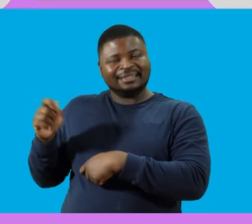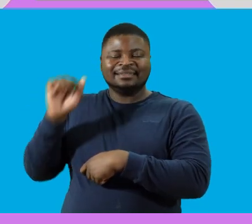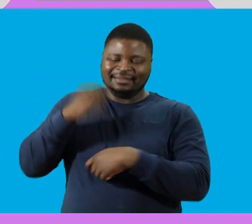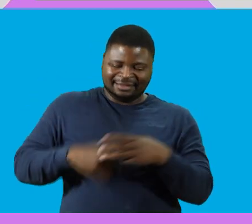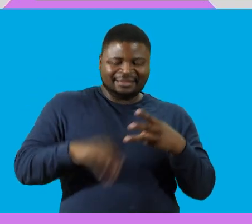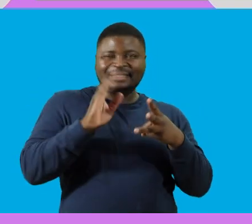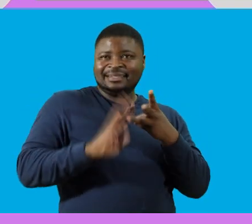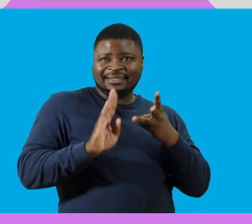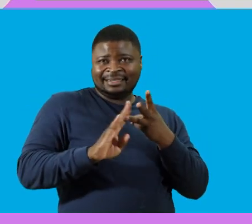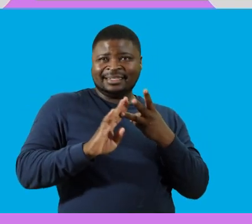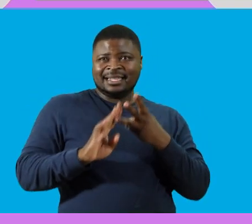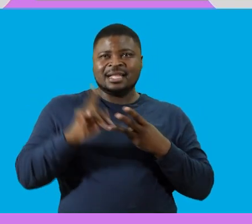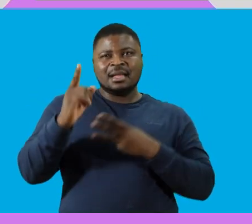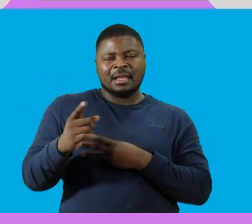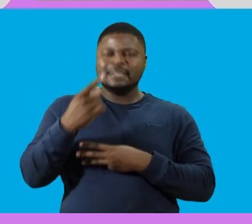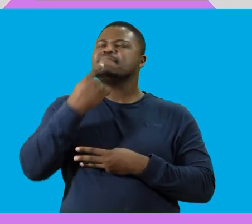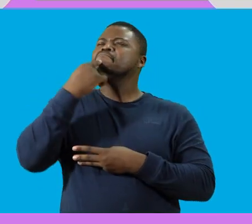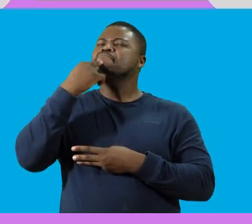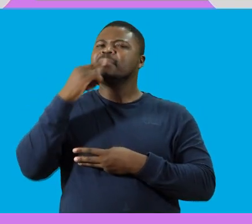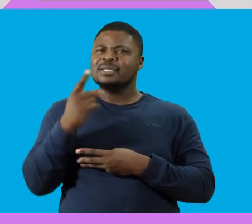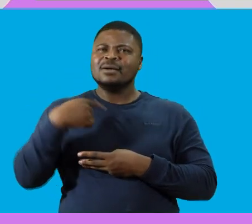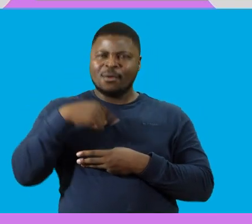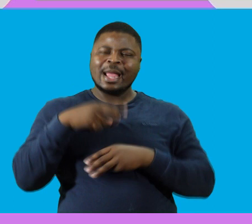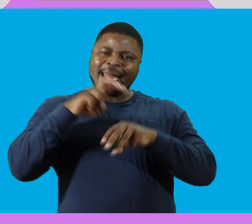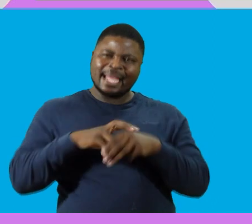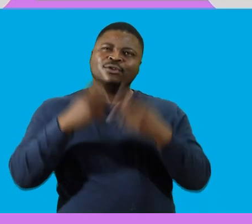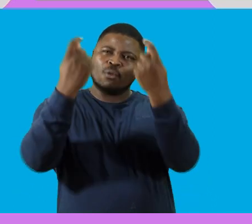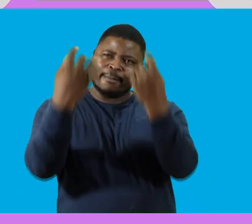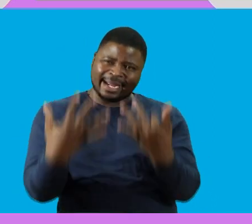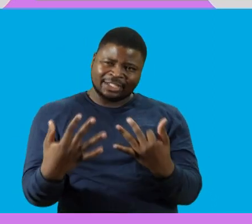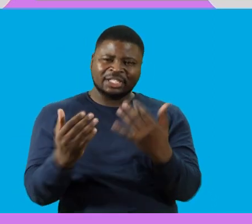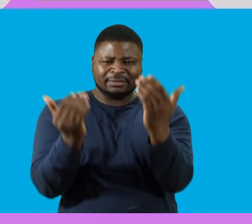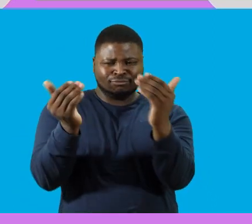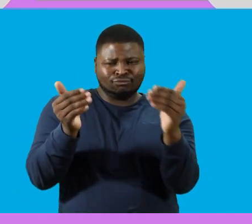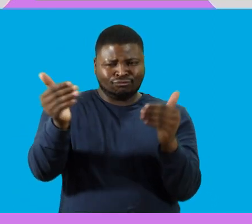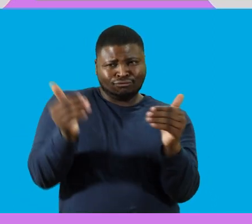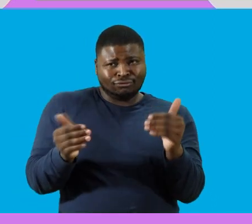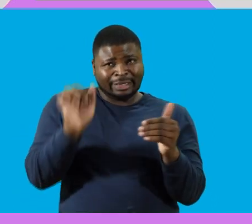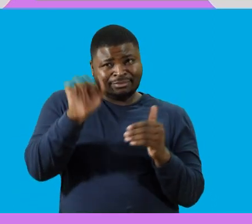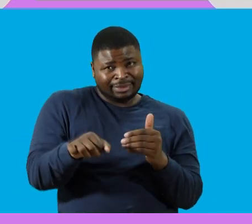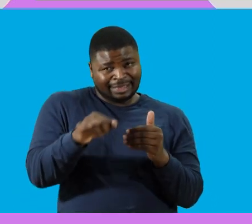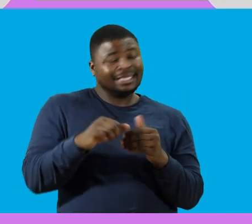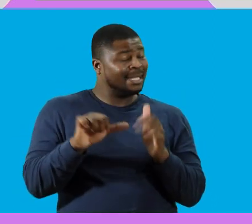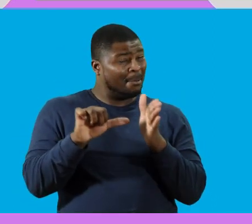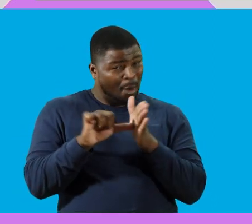expenses. And then we're going to realize that we actually had to budget for it. Budgets